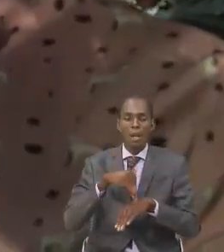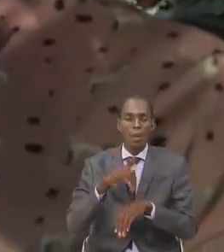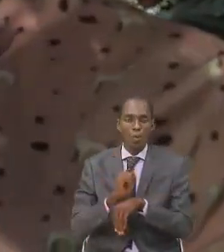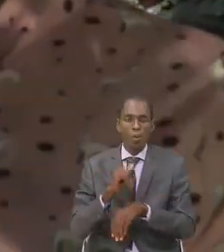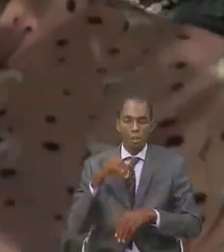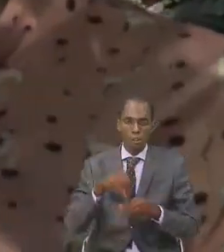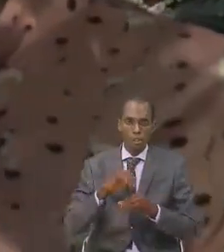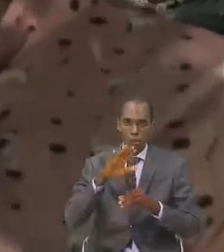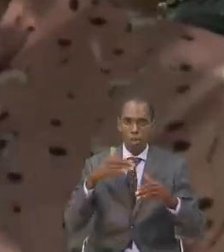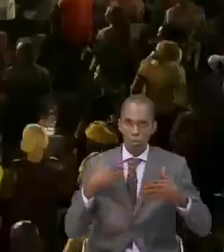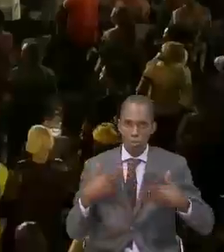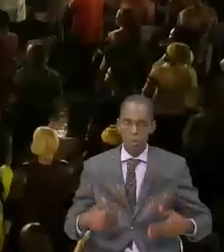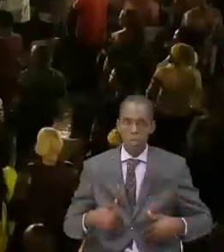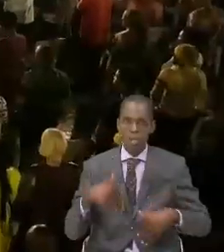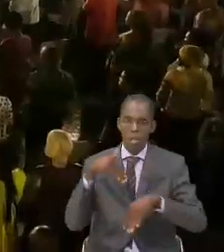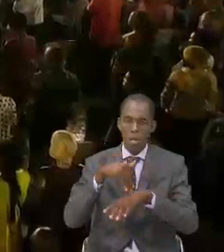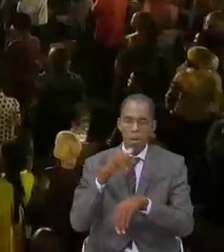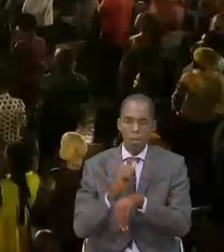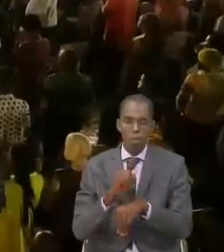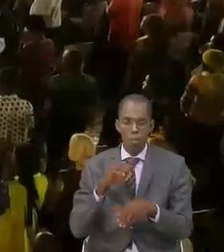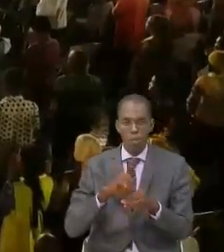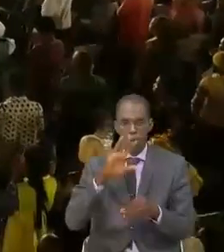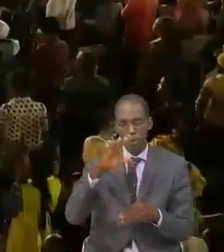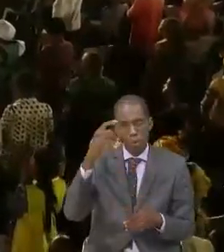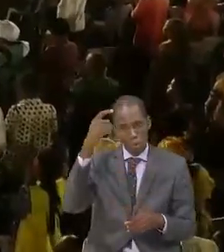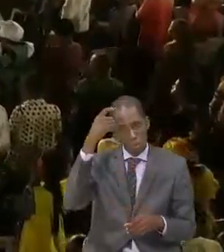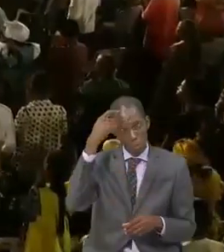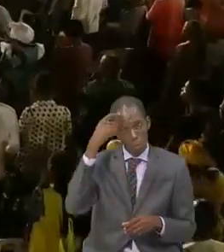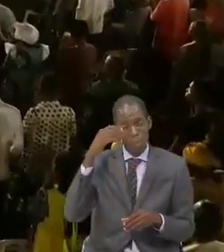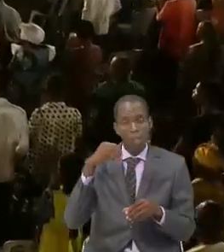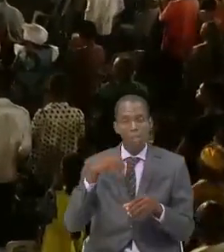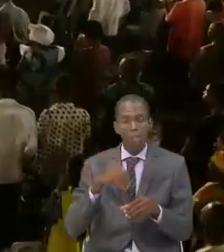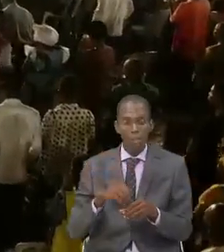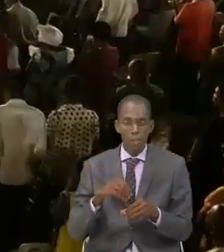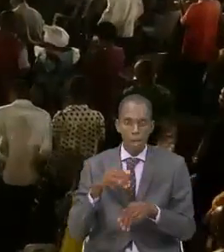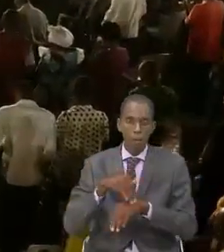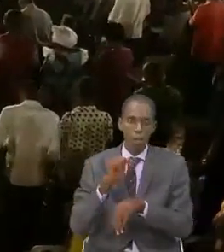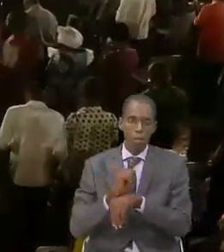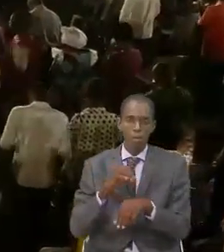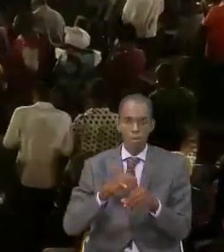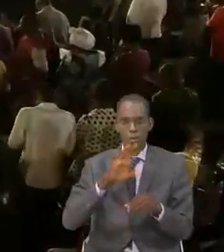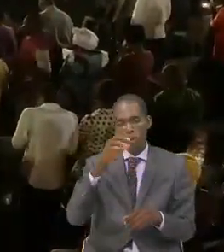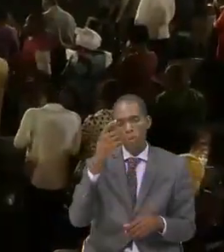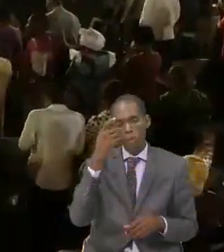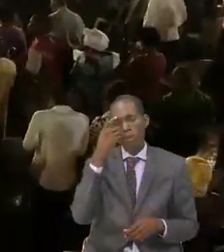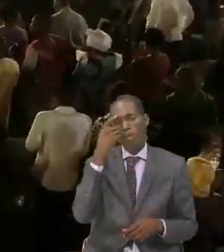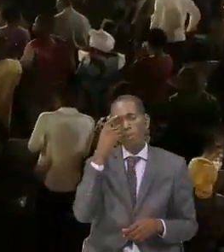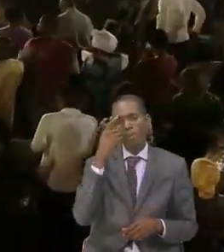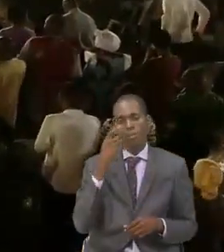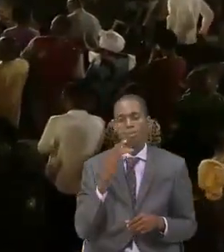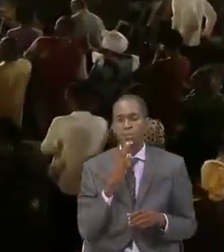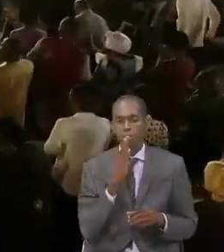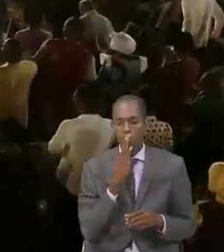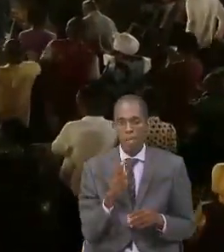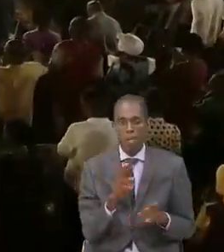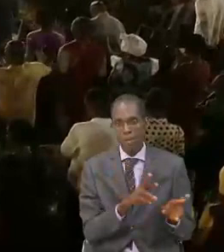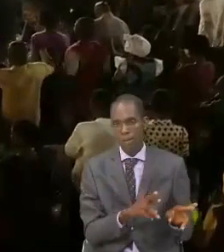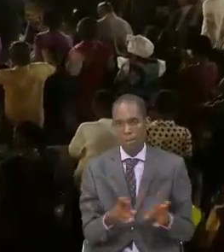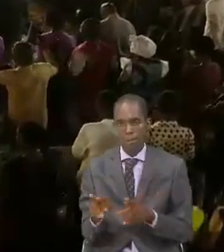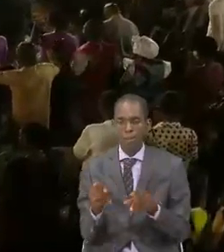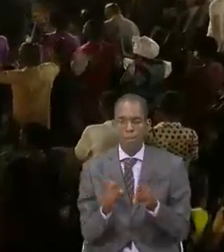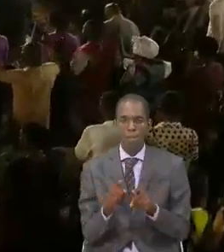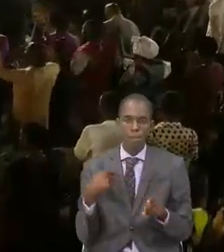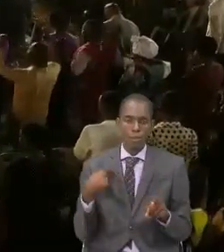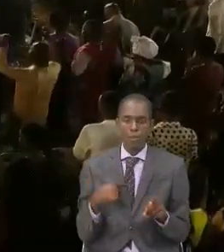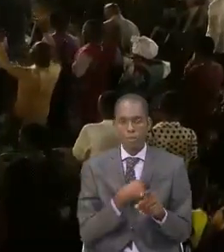your life. At work in your body. At work in your brain. At work in your